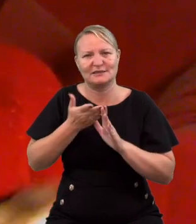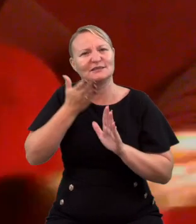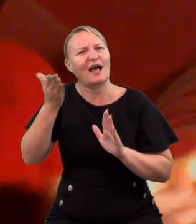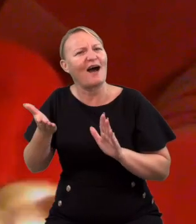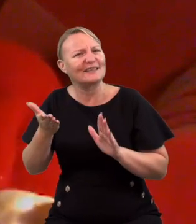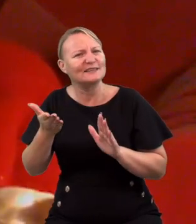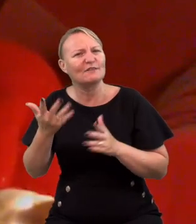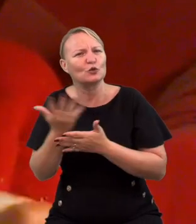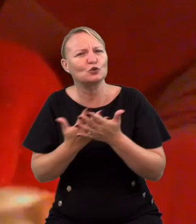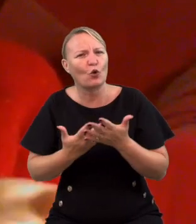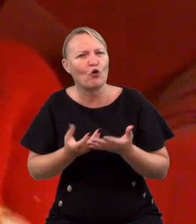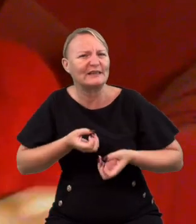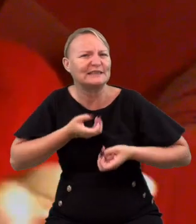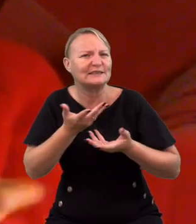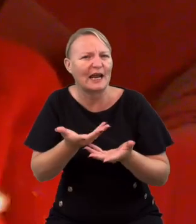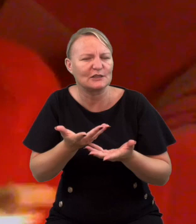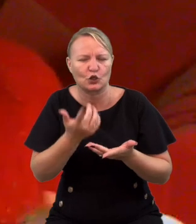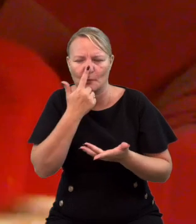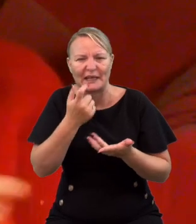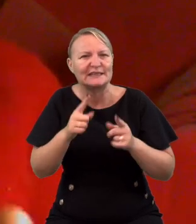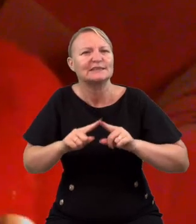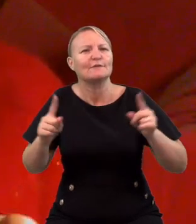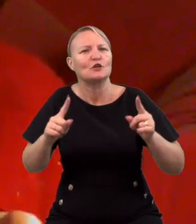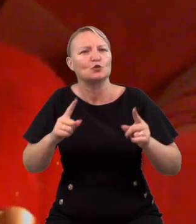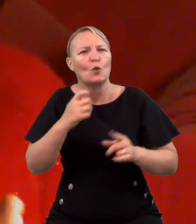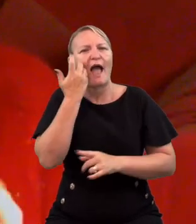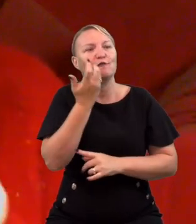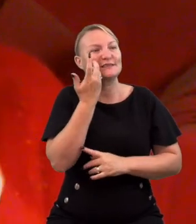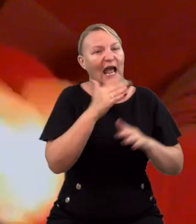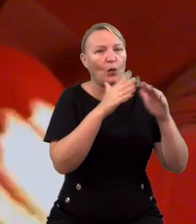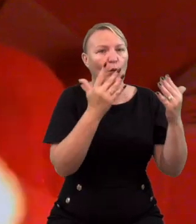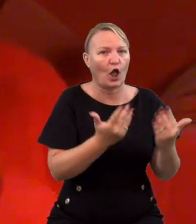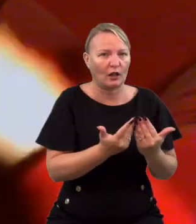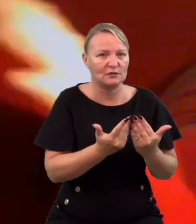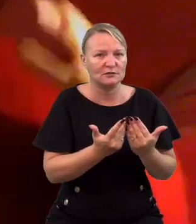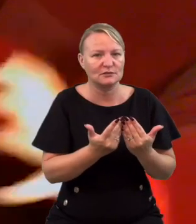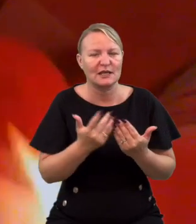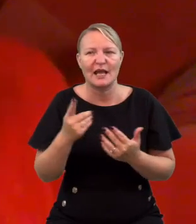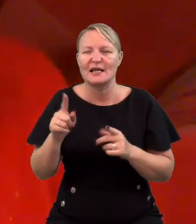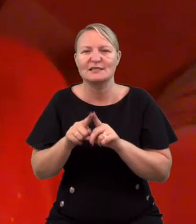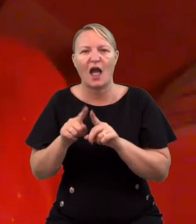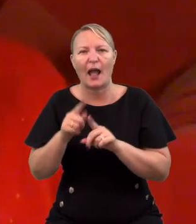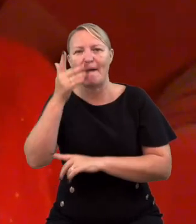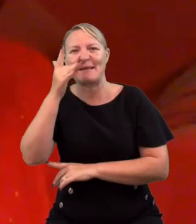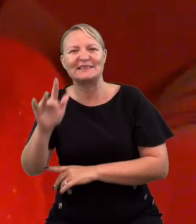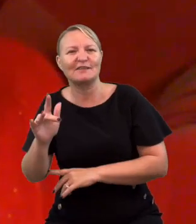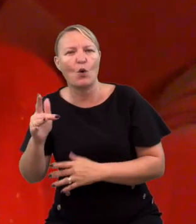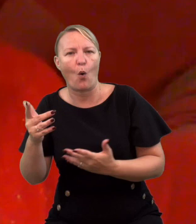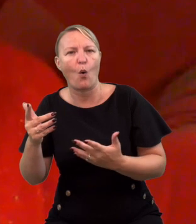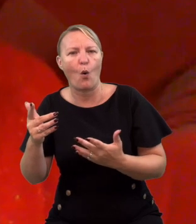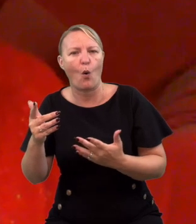that magical world that's slightly different to our everyday world. They exist sort of on the layer of